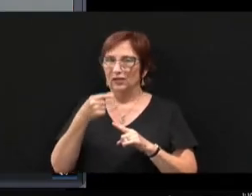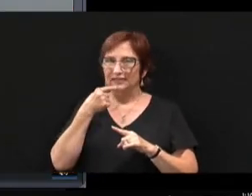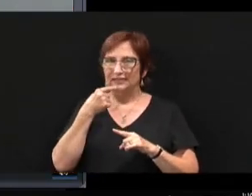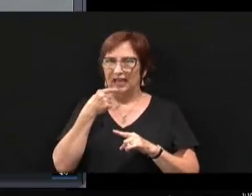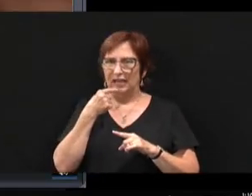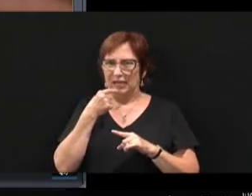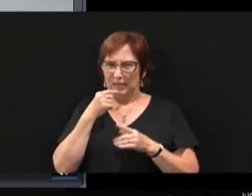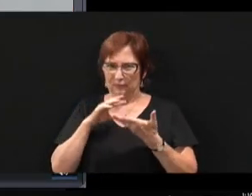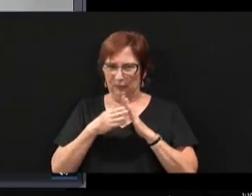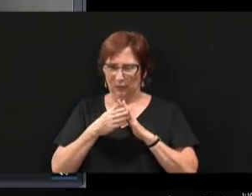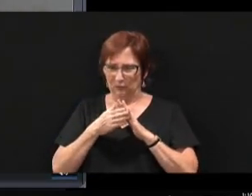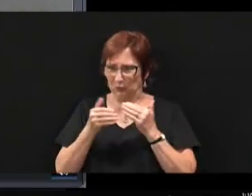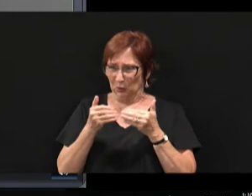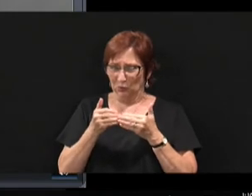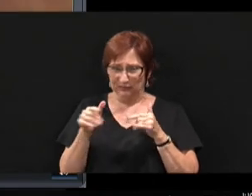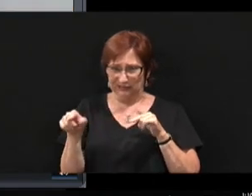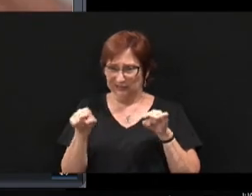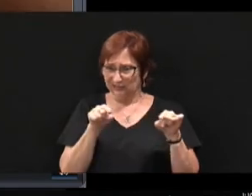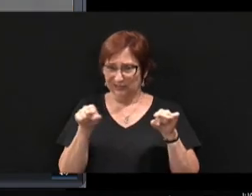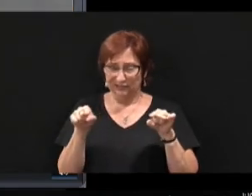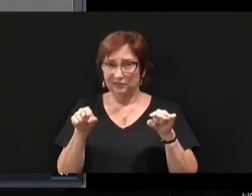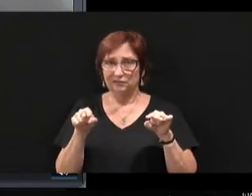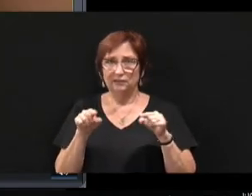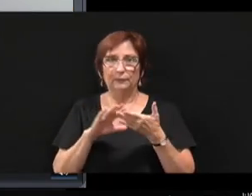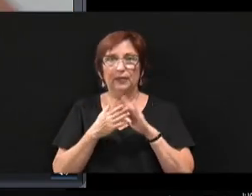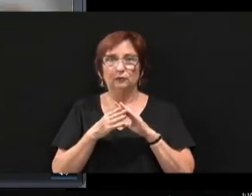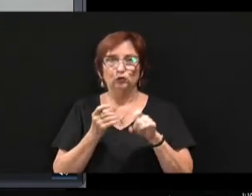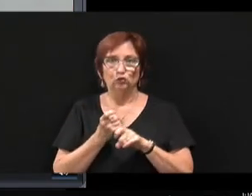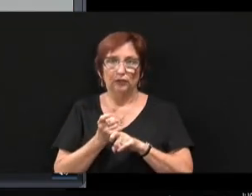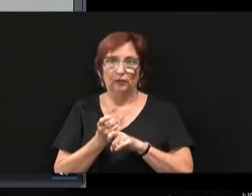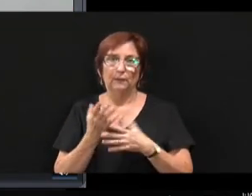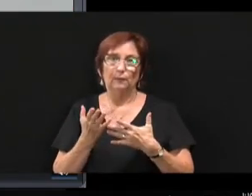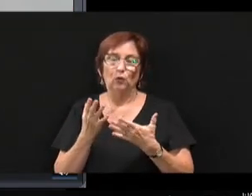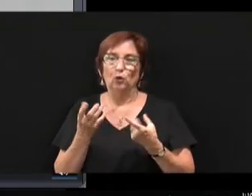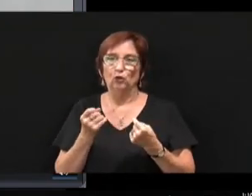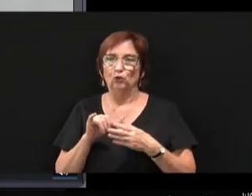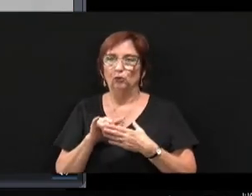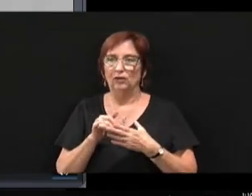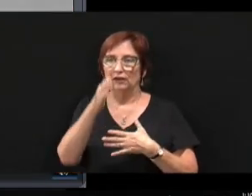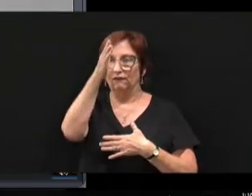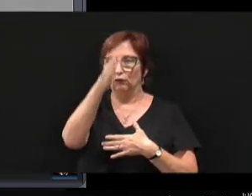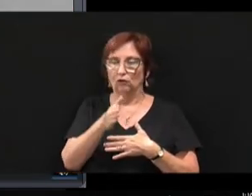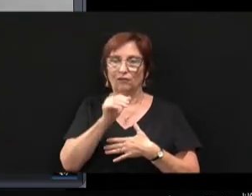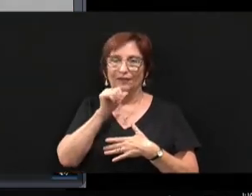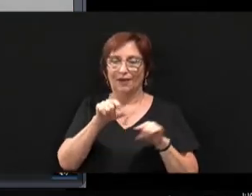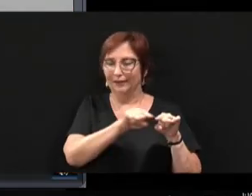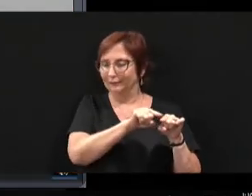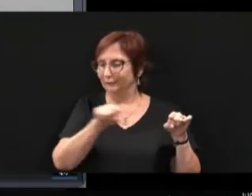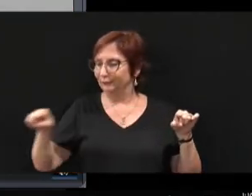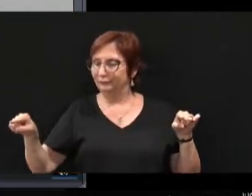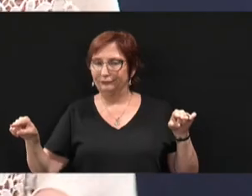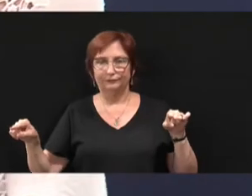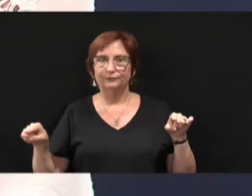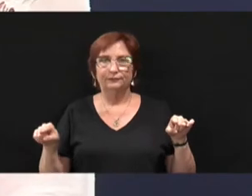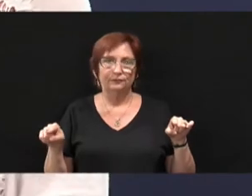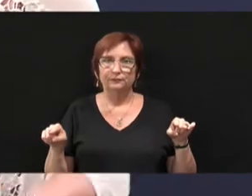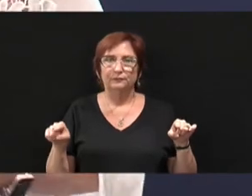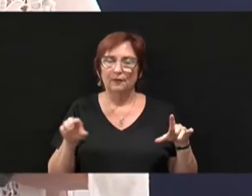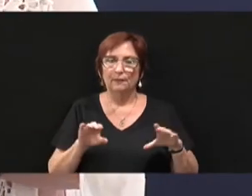it gets a little tricky, so you might want to do them in a vertical fashion. Okay, what we're going to do